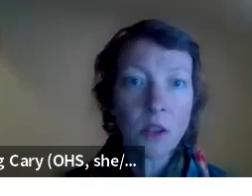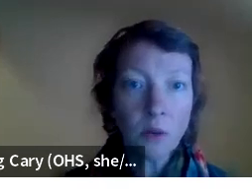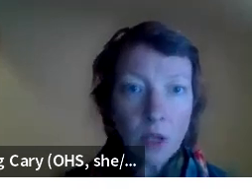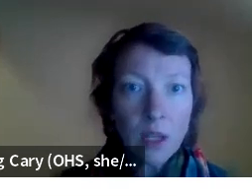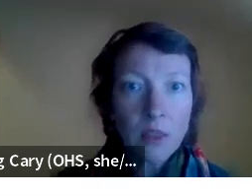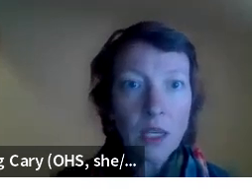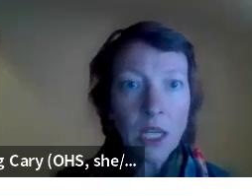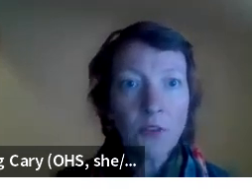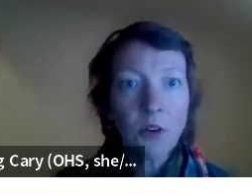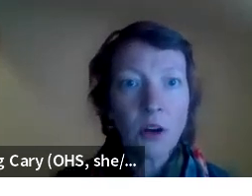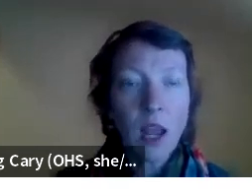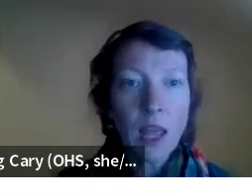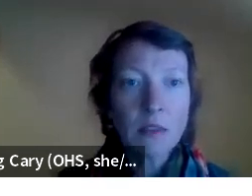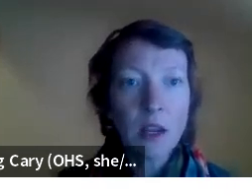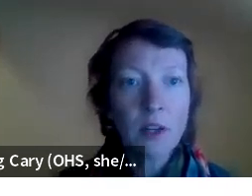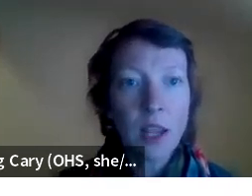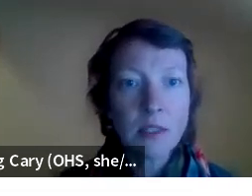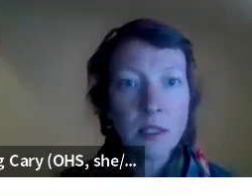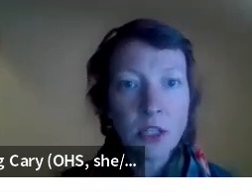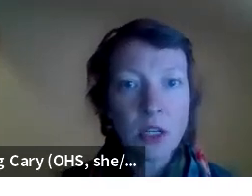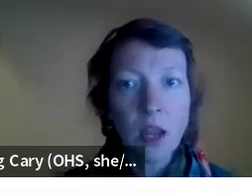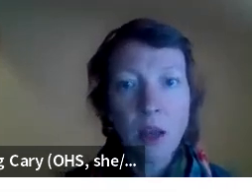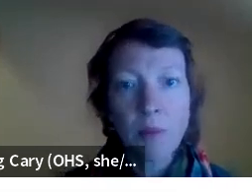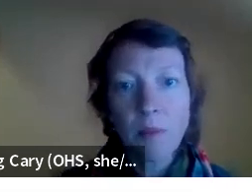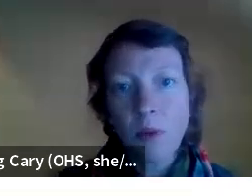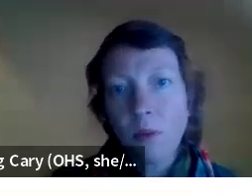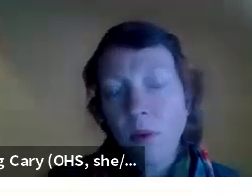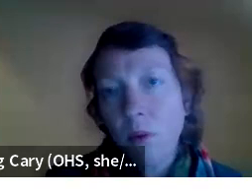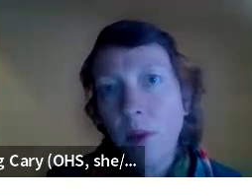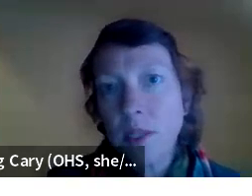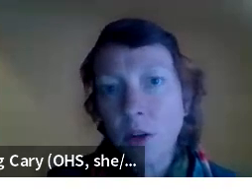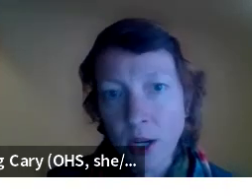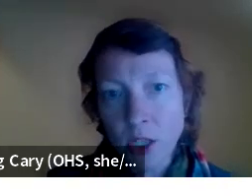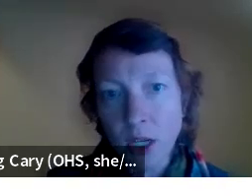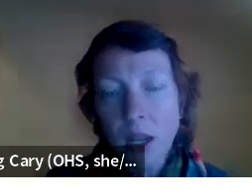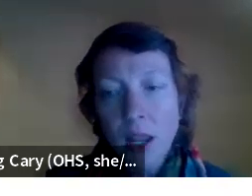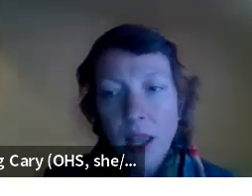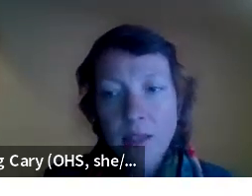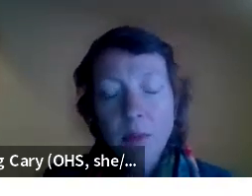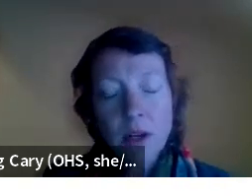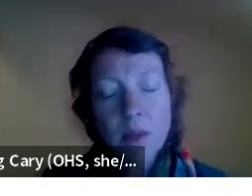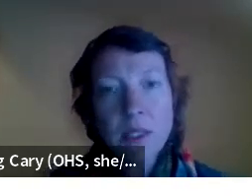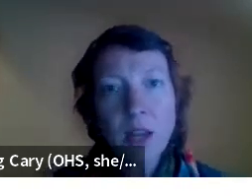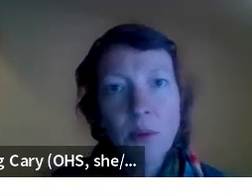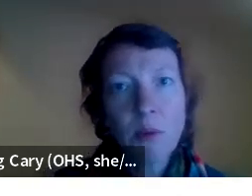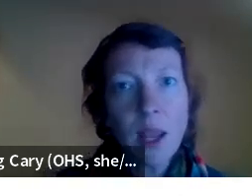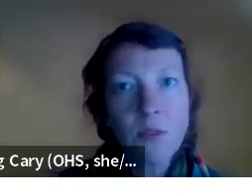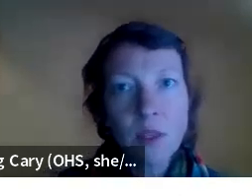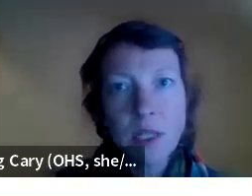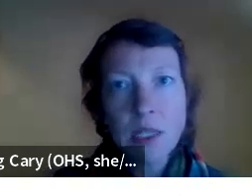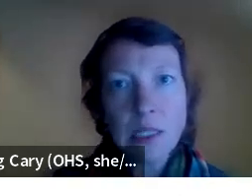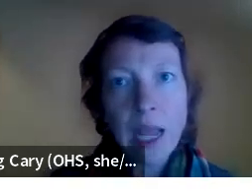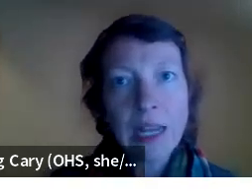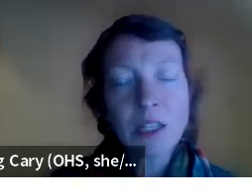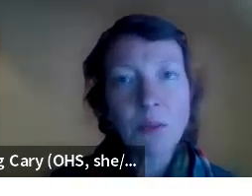And so the need for as long of an isolation was in question. As Miriam said, we were waiting